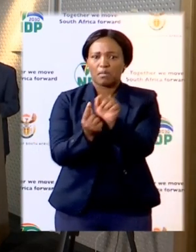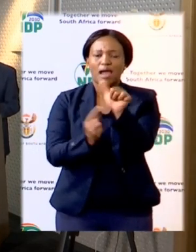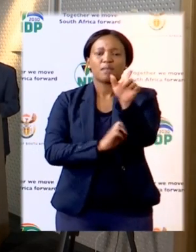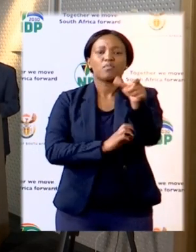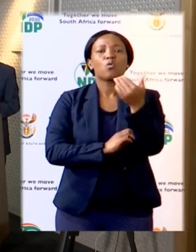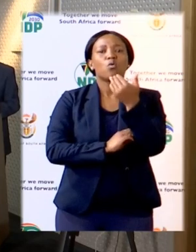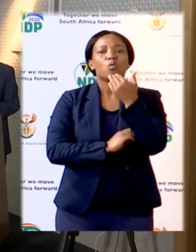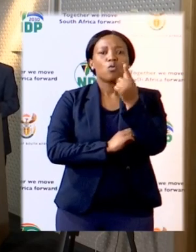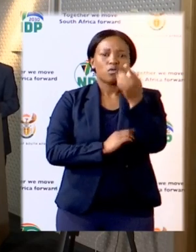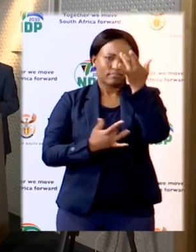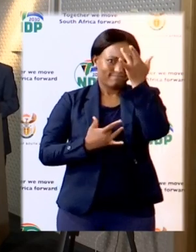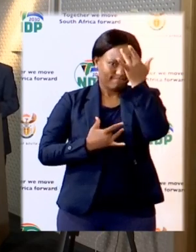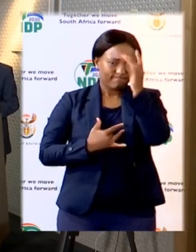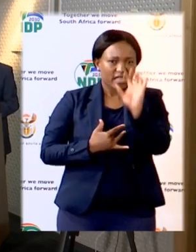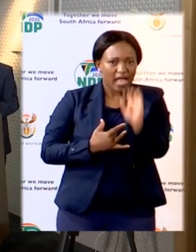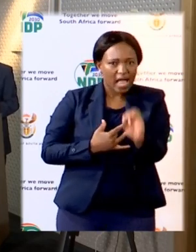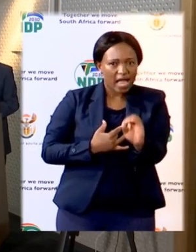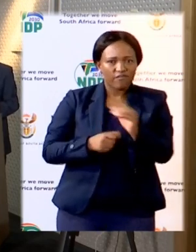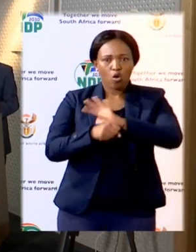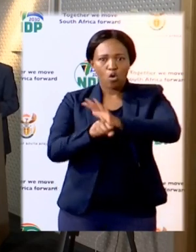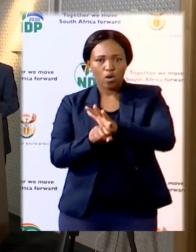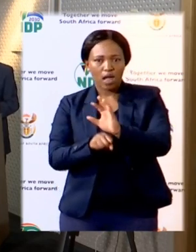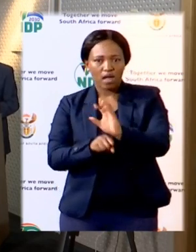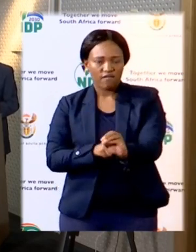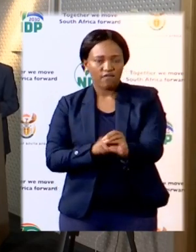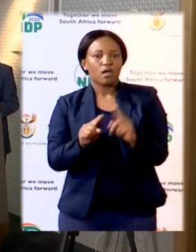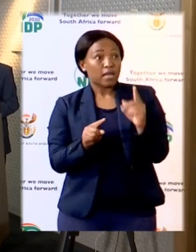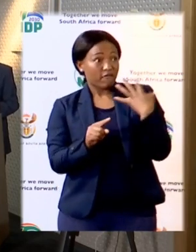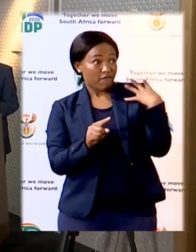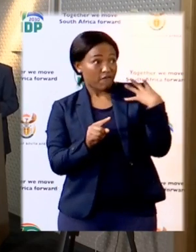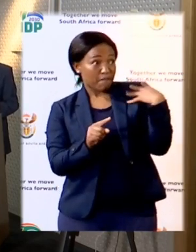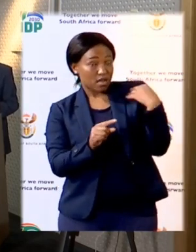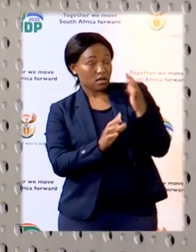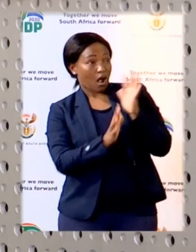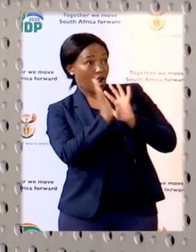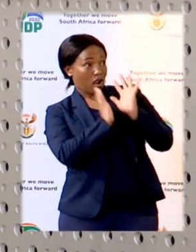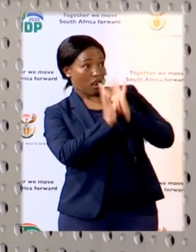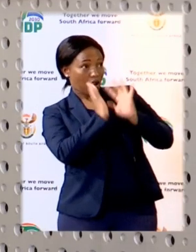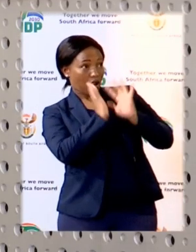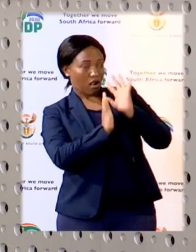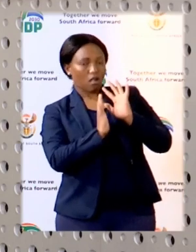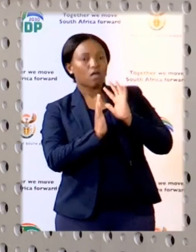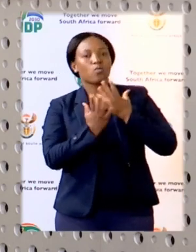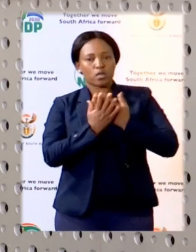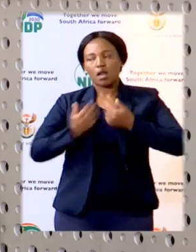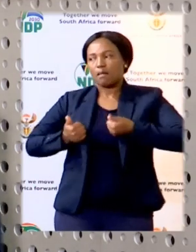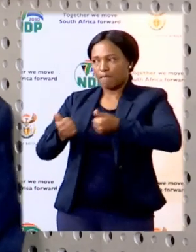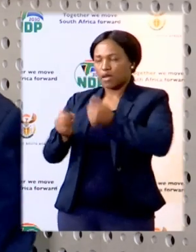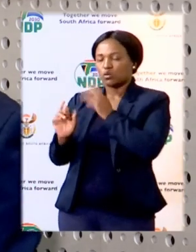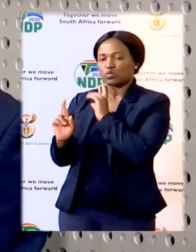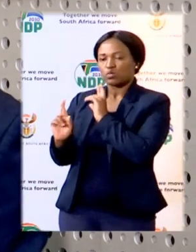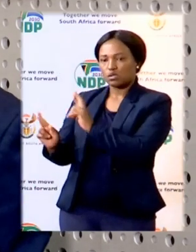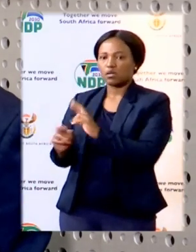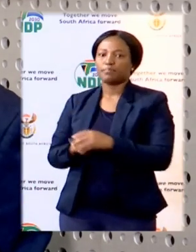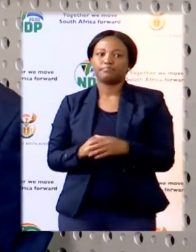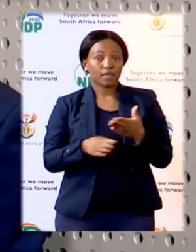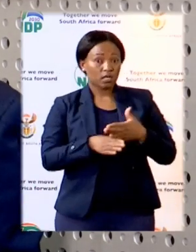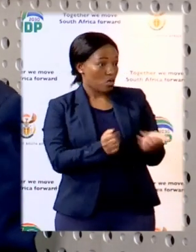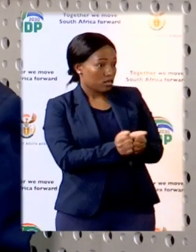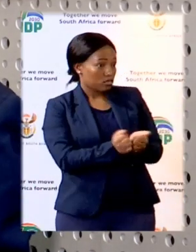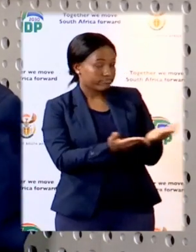Health, and he has given us the details thereof, we'll be able to come back and respond to this question.